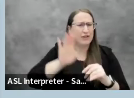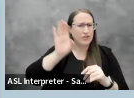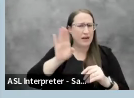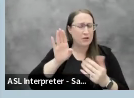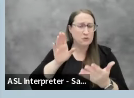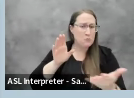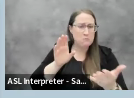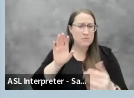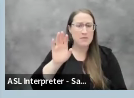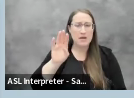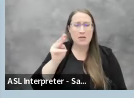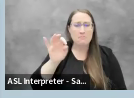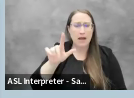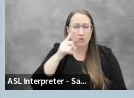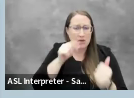So you can